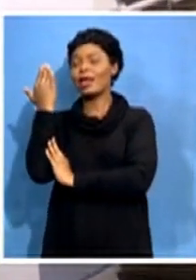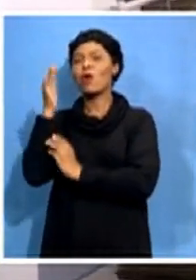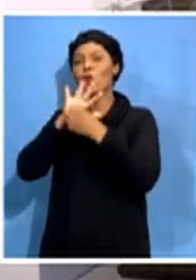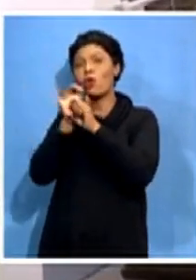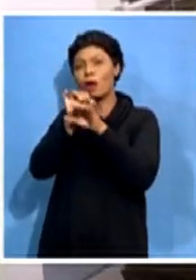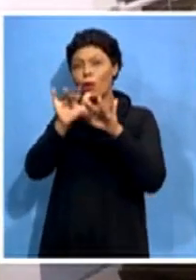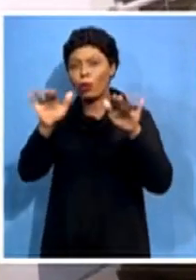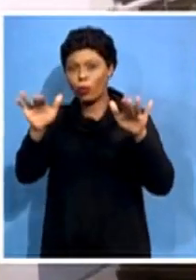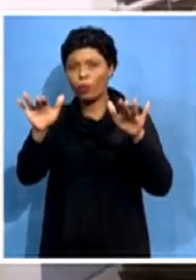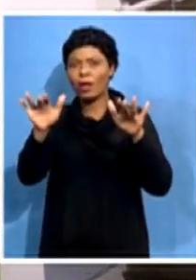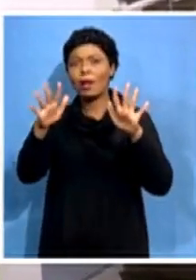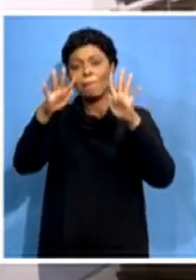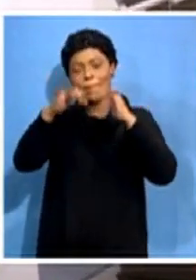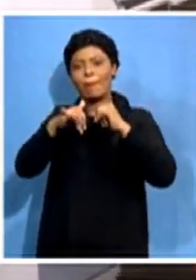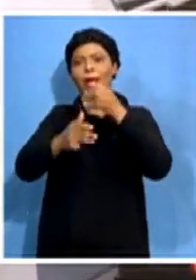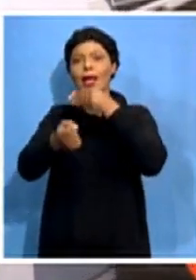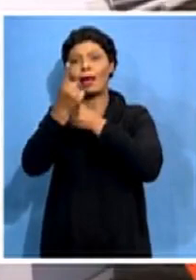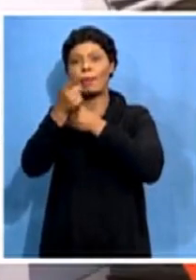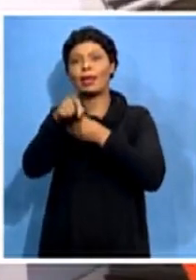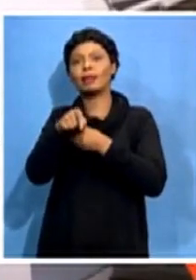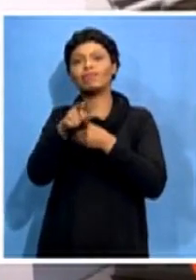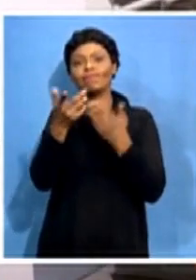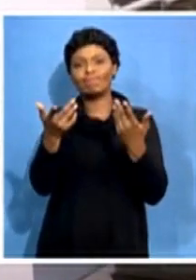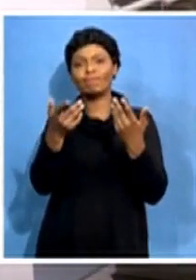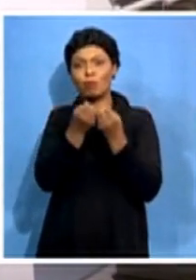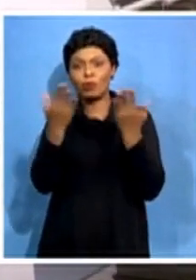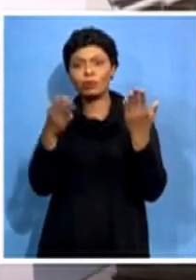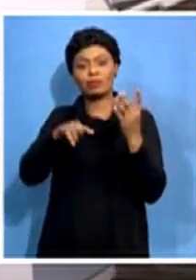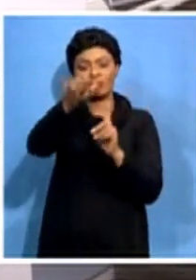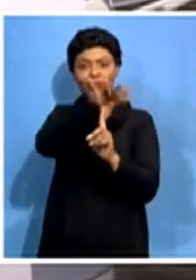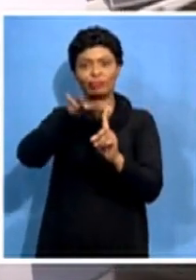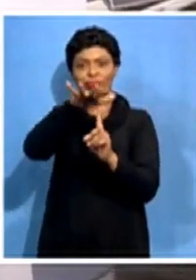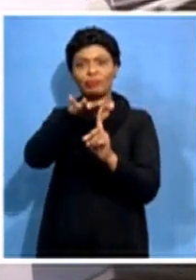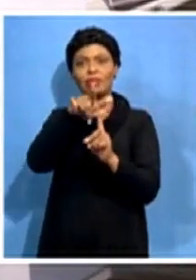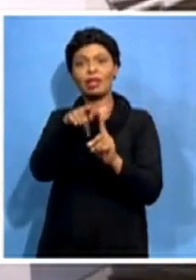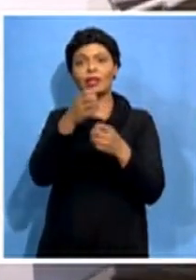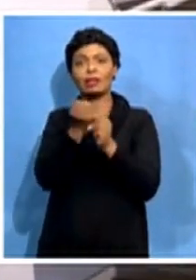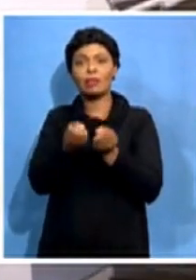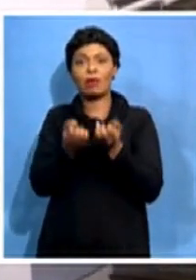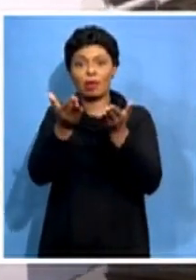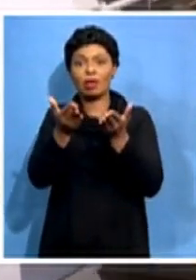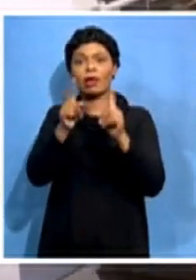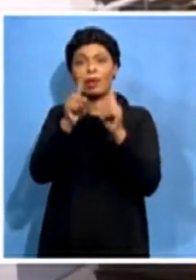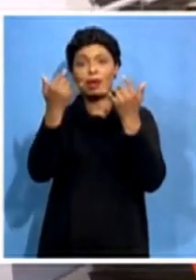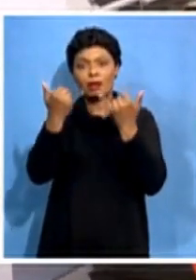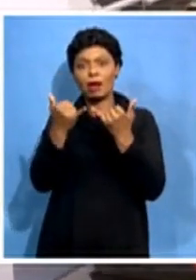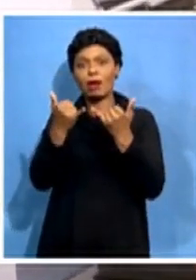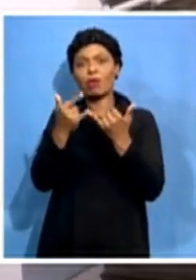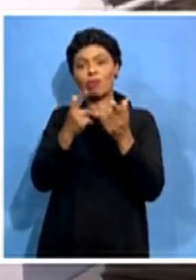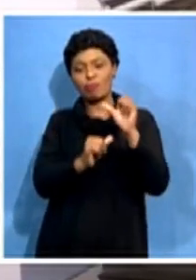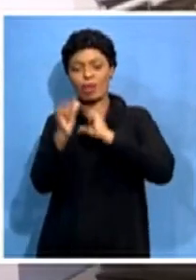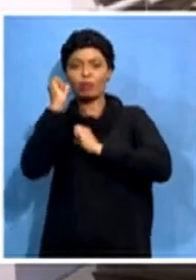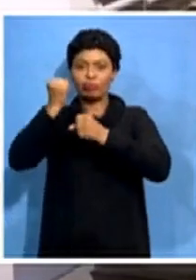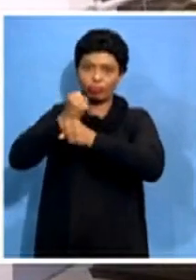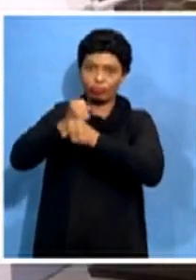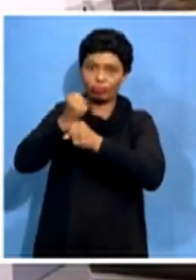and the furnaces in many of the suppliers. And as they restart, we are in the back of the queue as TASES, because there are other projects that were already